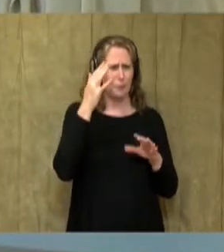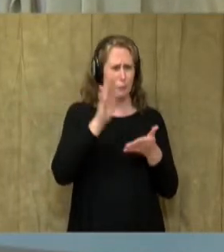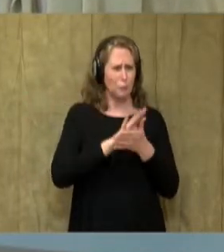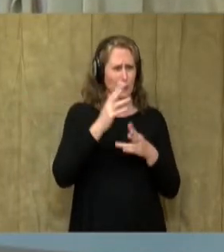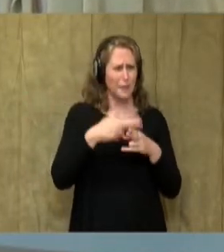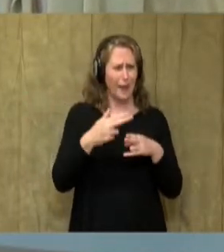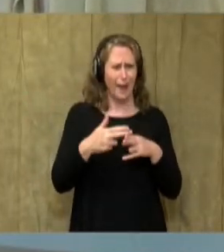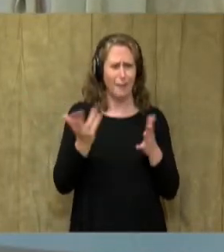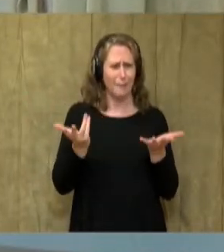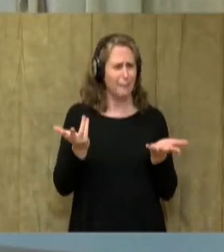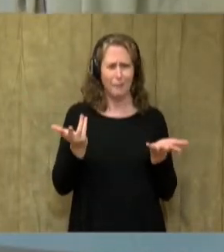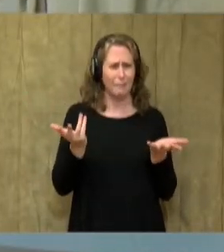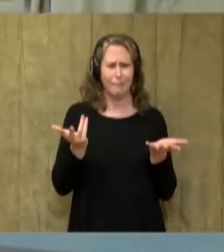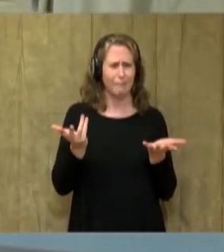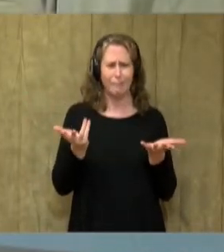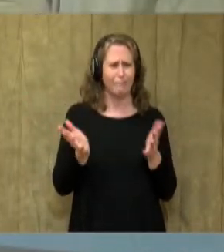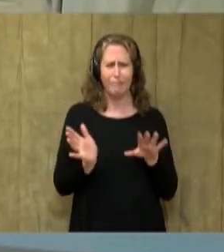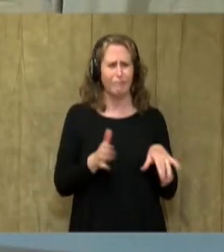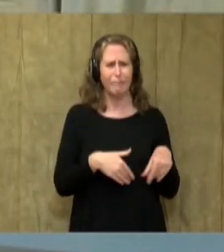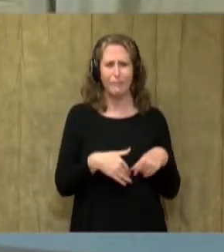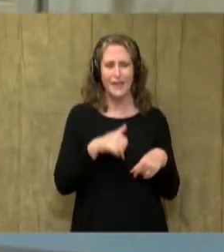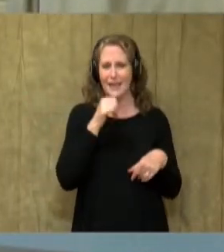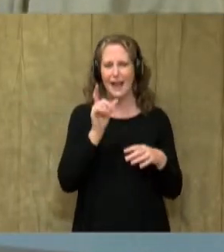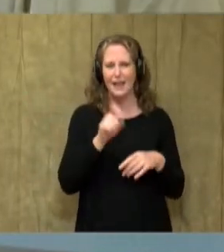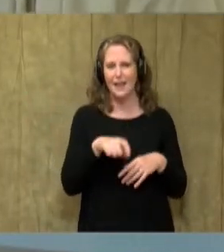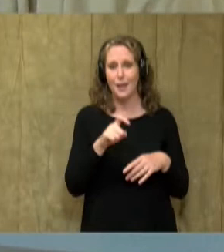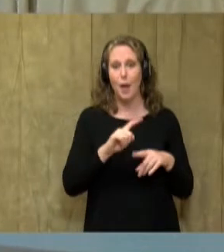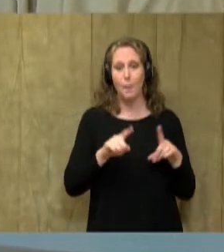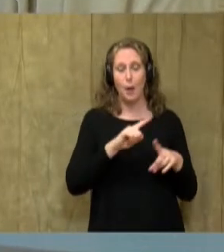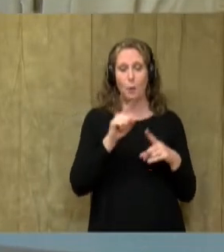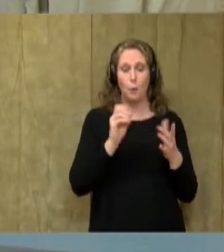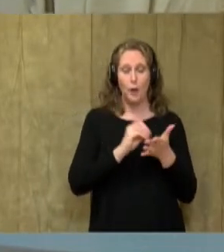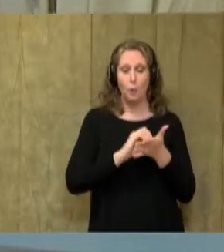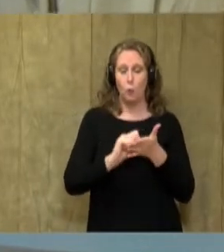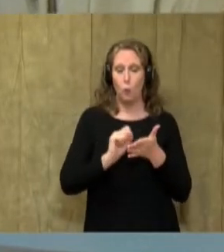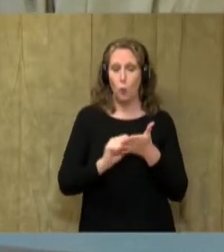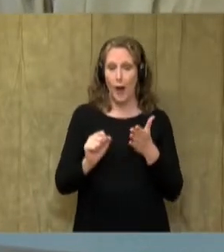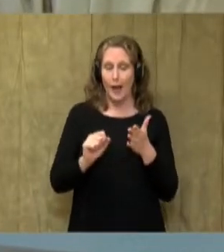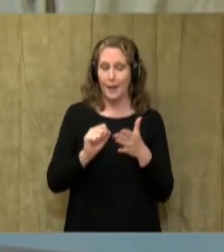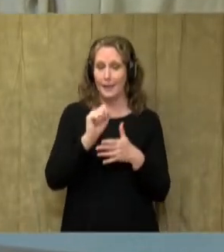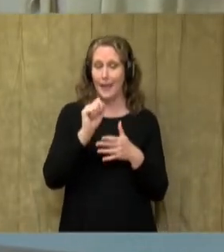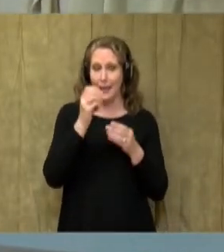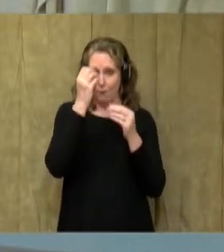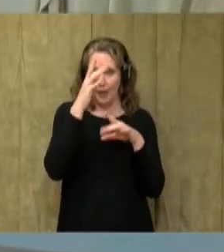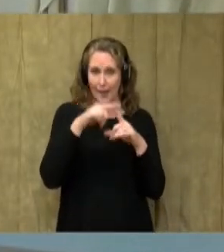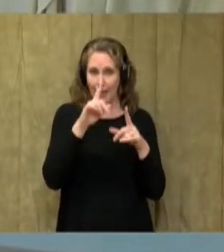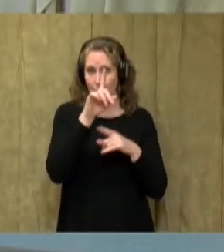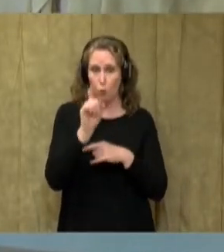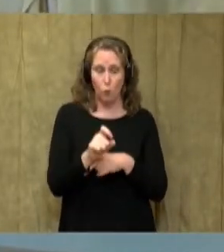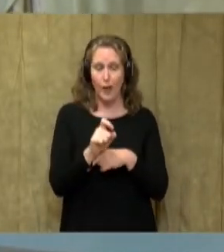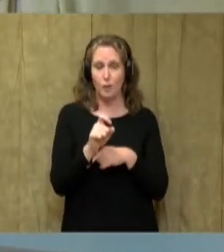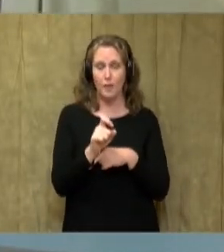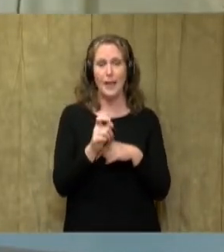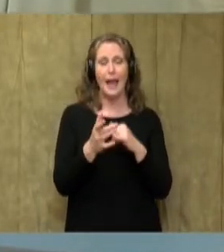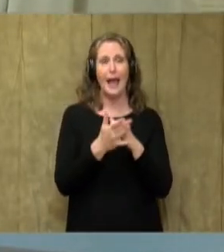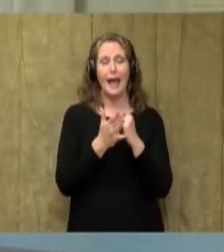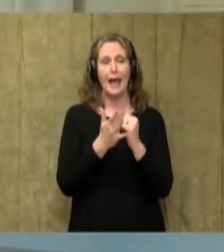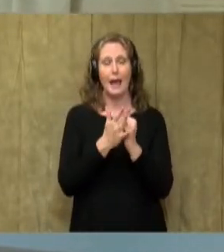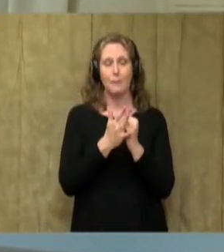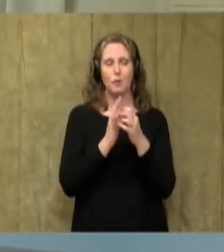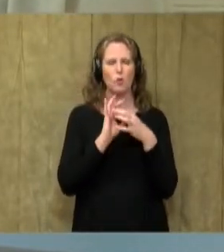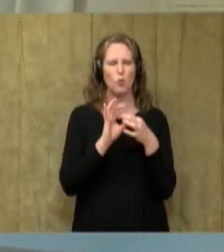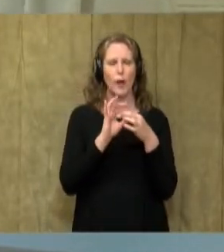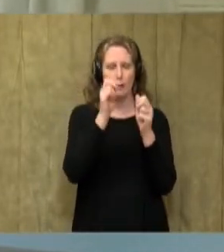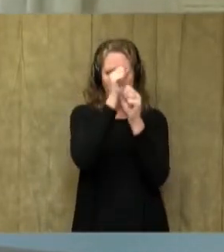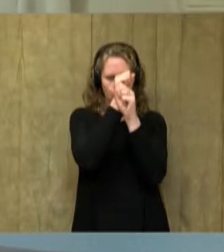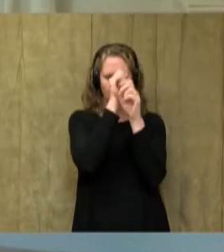is? No, probably not. But when we put that information in a problem or we see that information in a problem, it helps us kind of relate